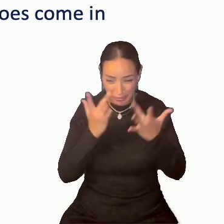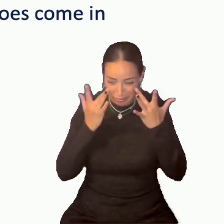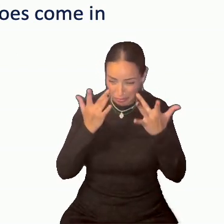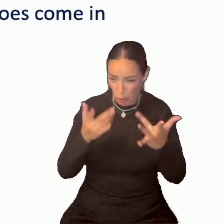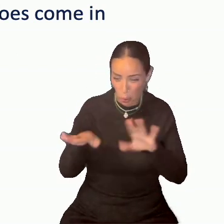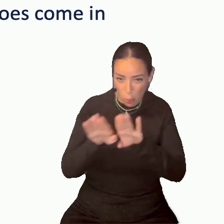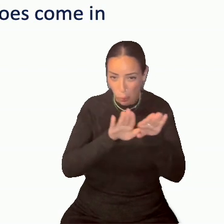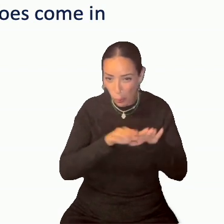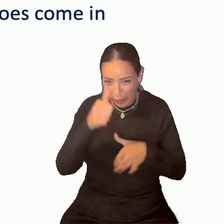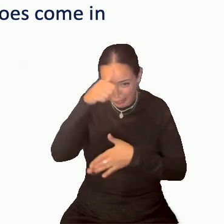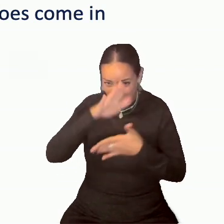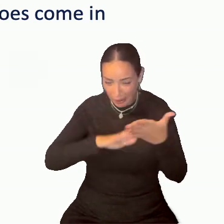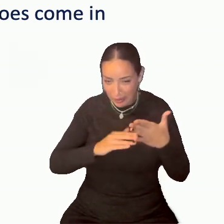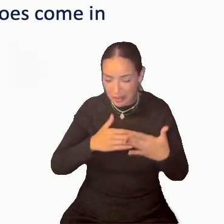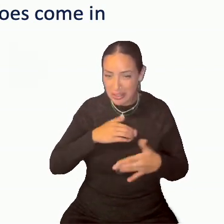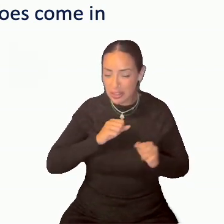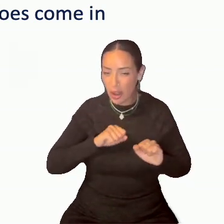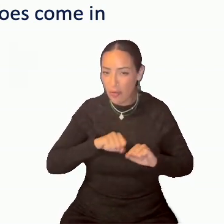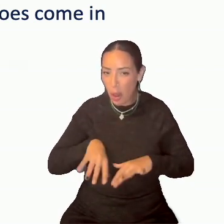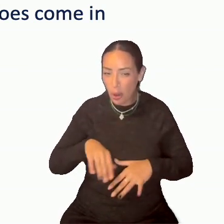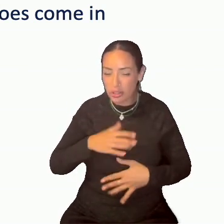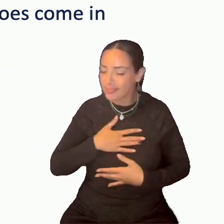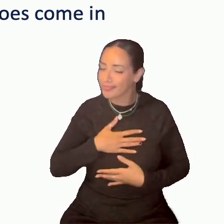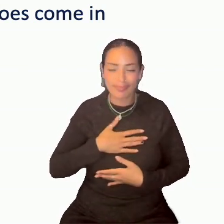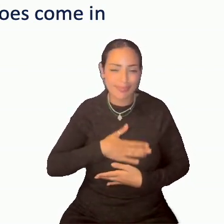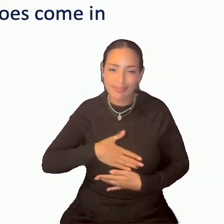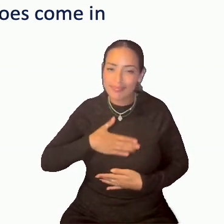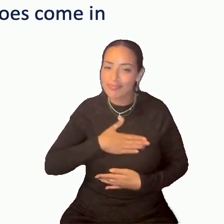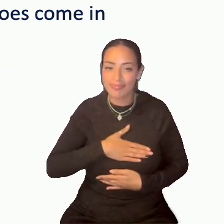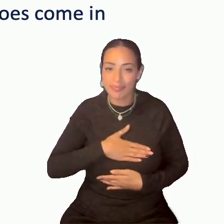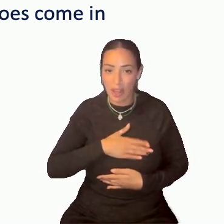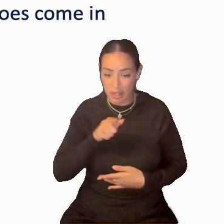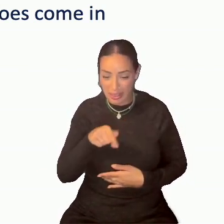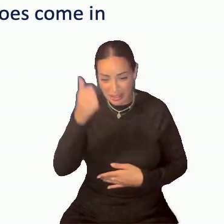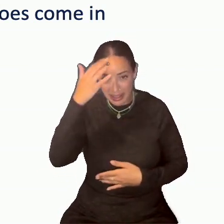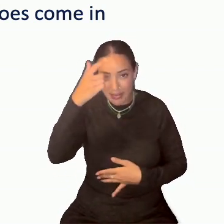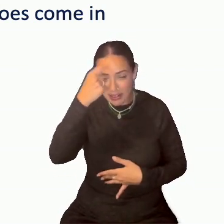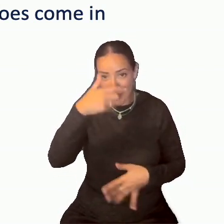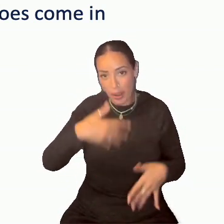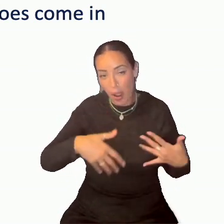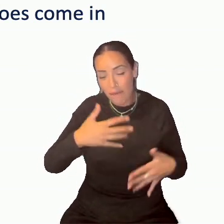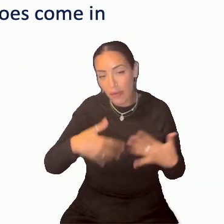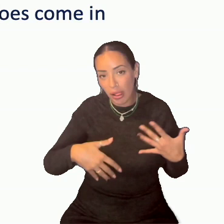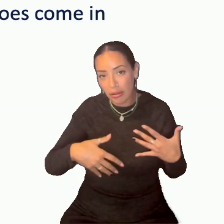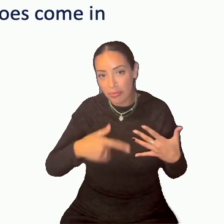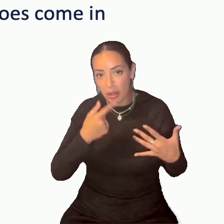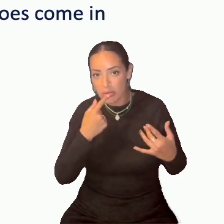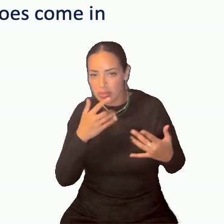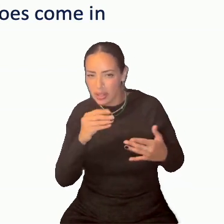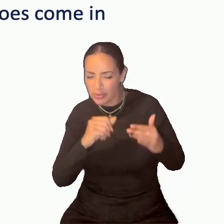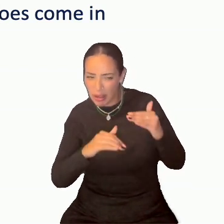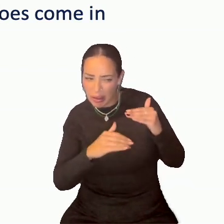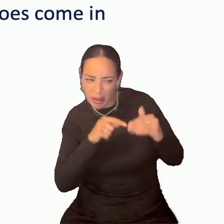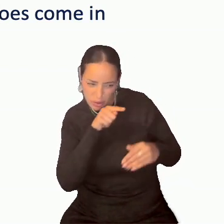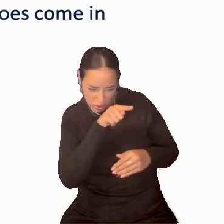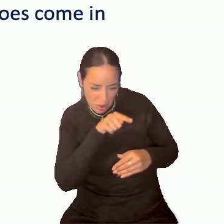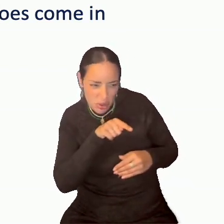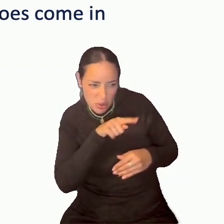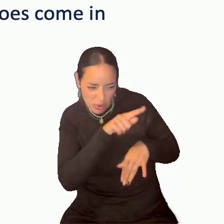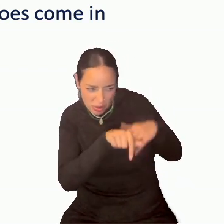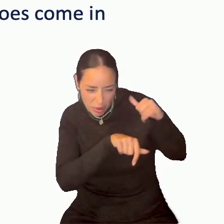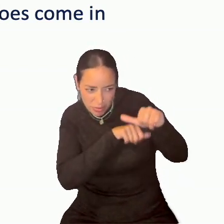loss. In fact, such theories may even be harmful to those who are grieving by suggesting that they're not making progress or that